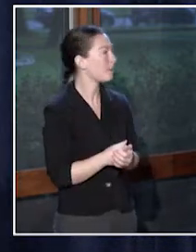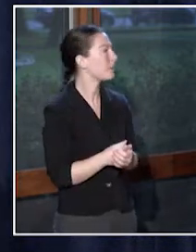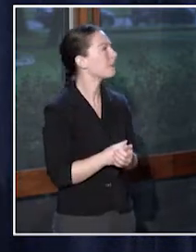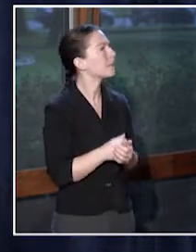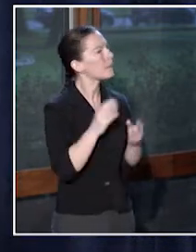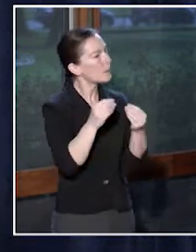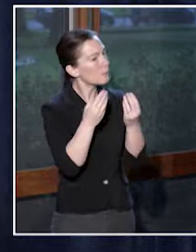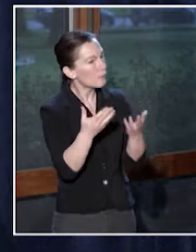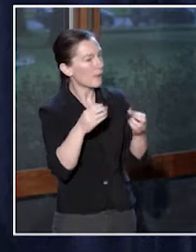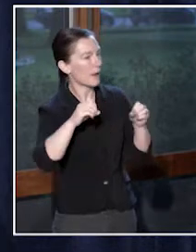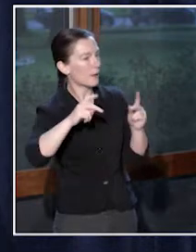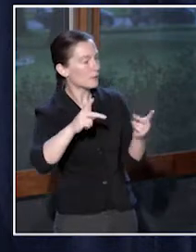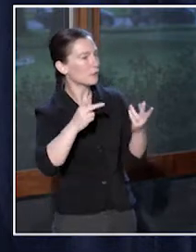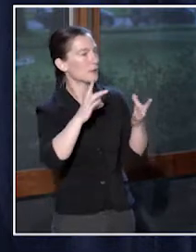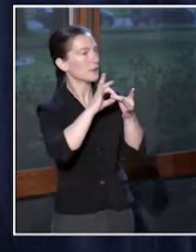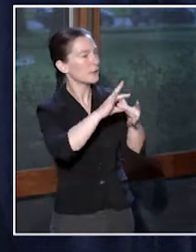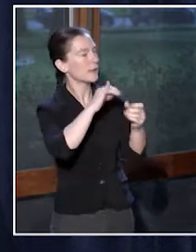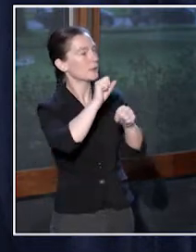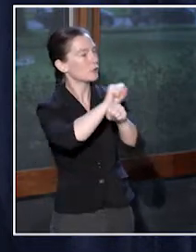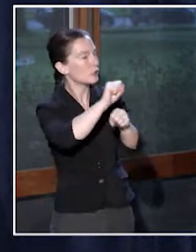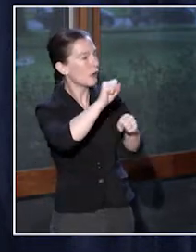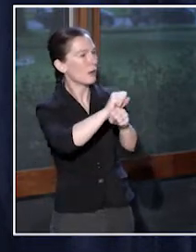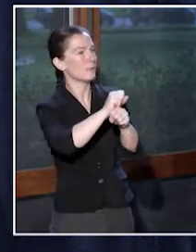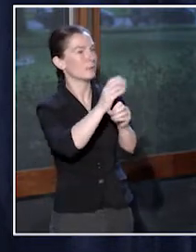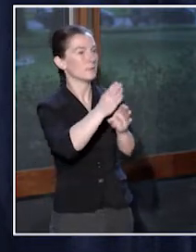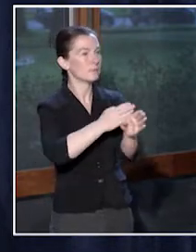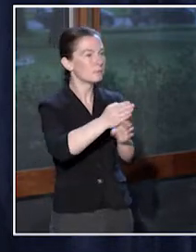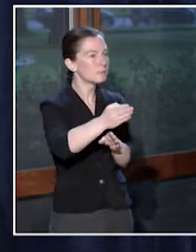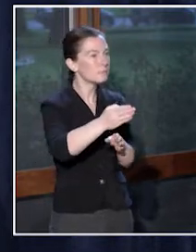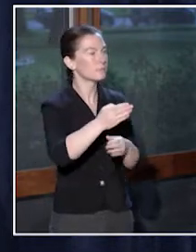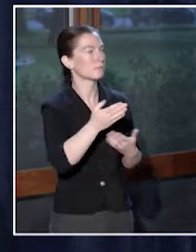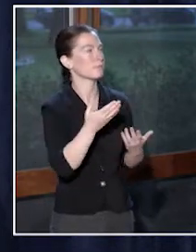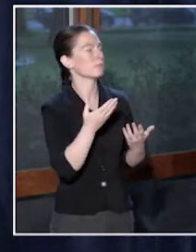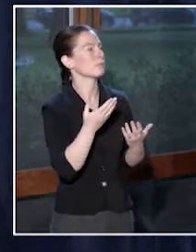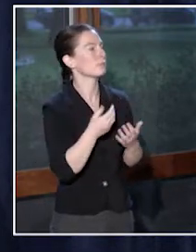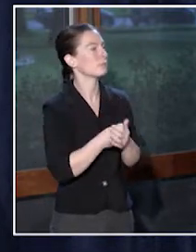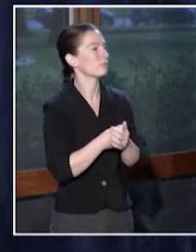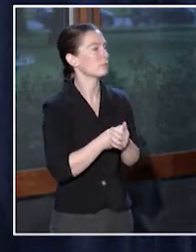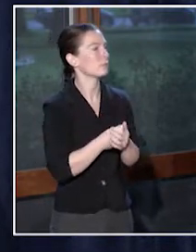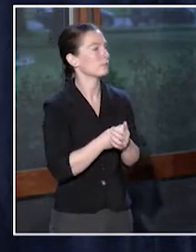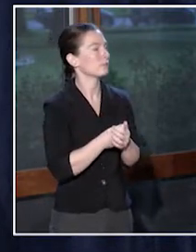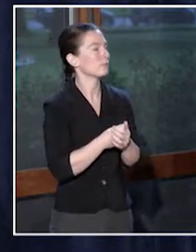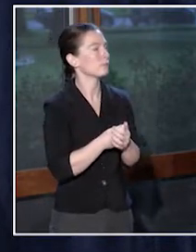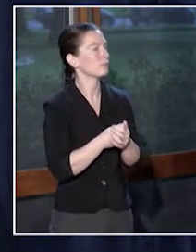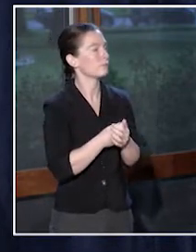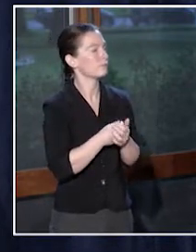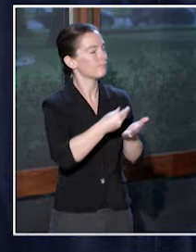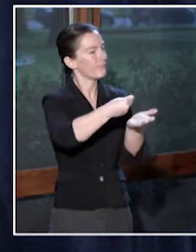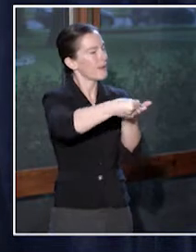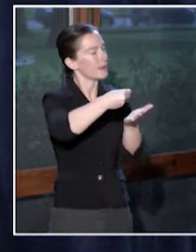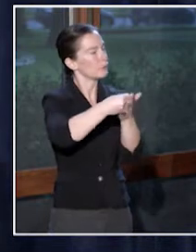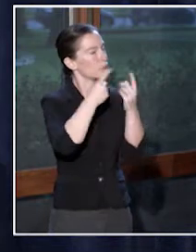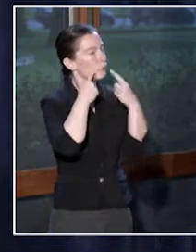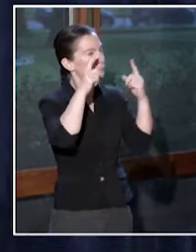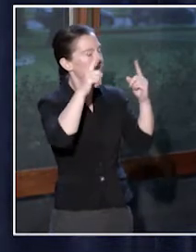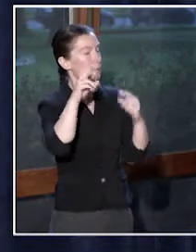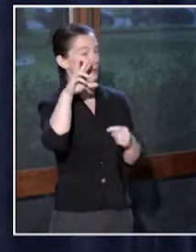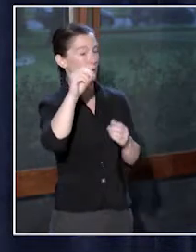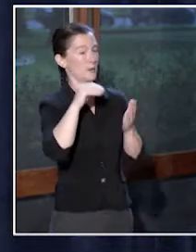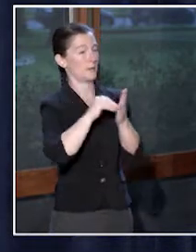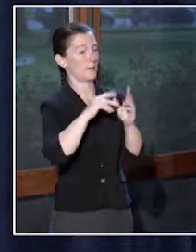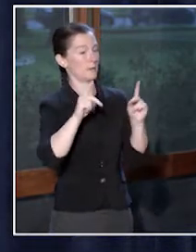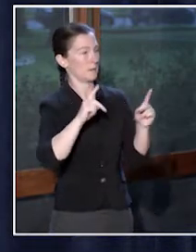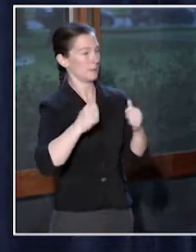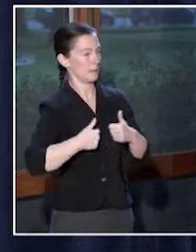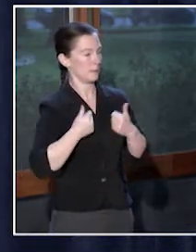a career to support their economic prosperity. There are 30,000 people in this community between the ages